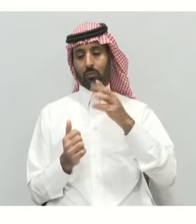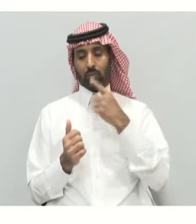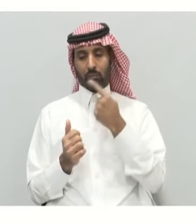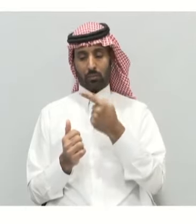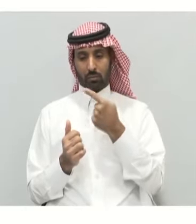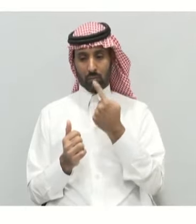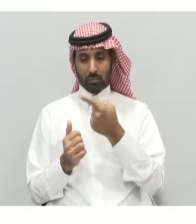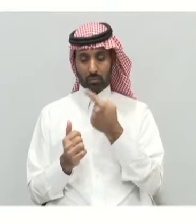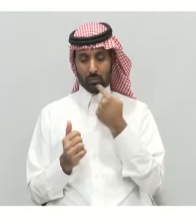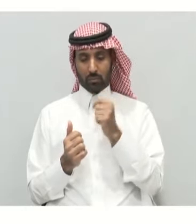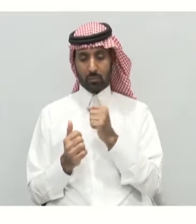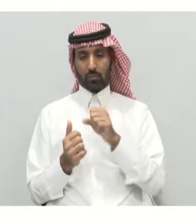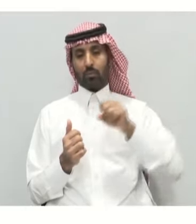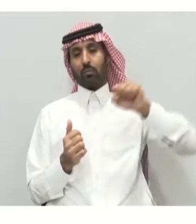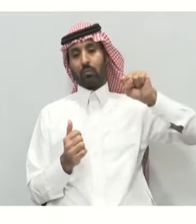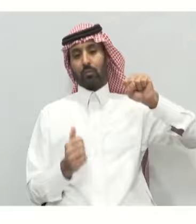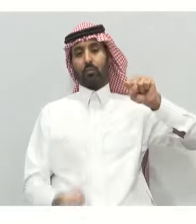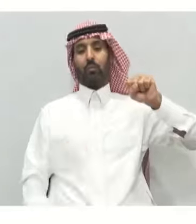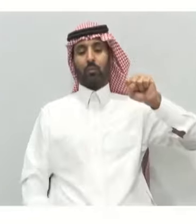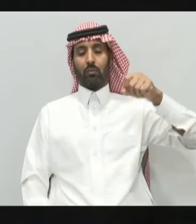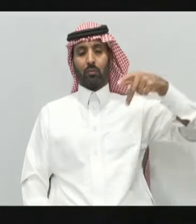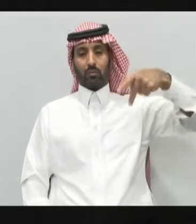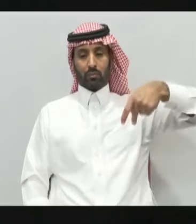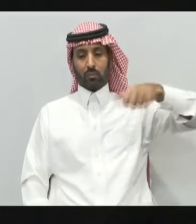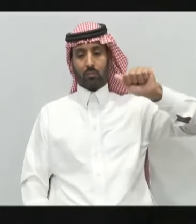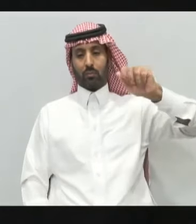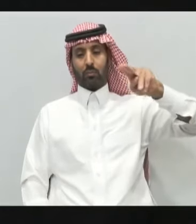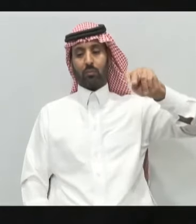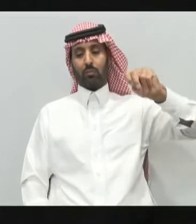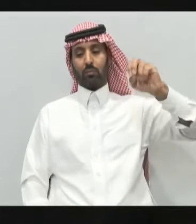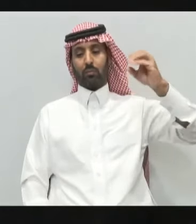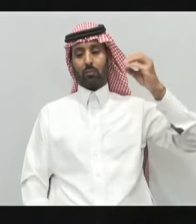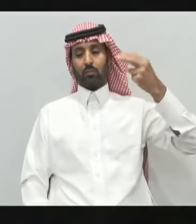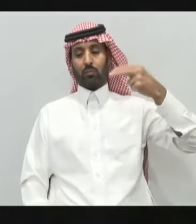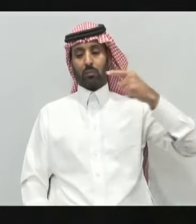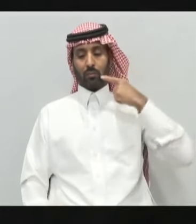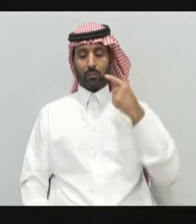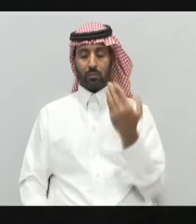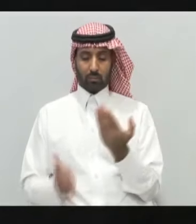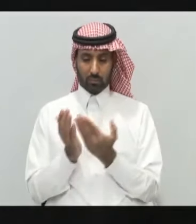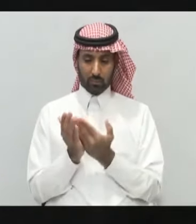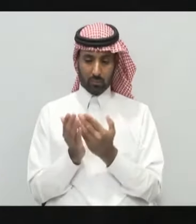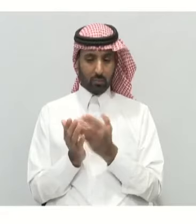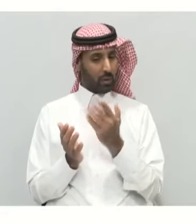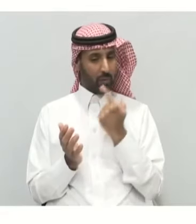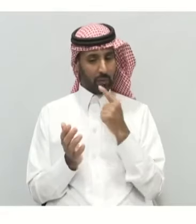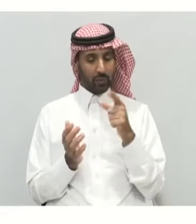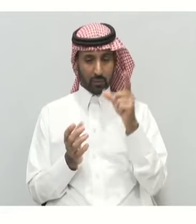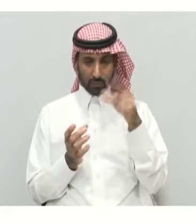Spanish? So we go back to the table and we see whether he takes Spanish or not. So let's